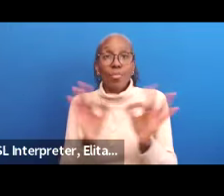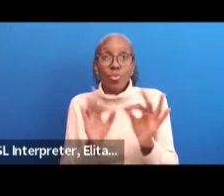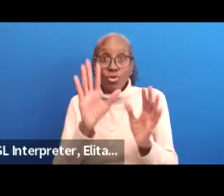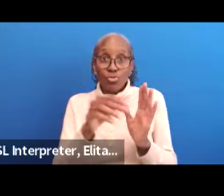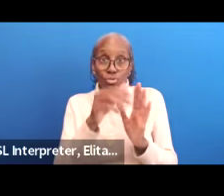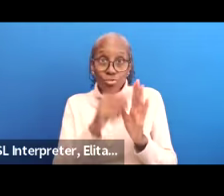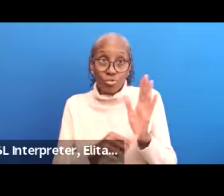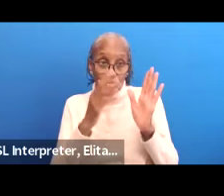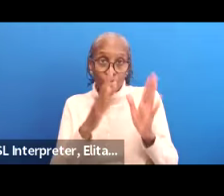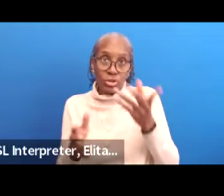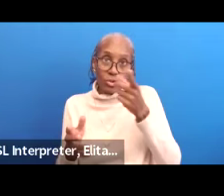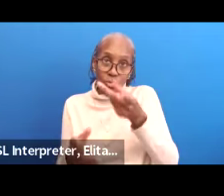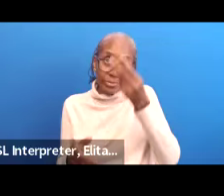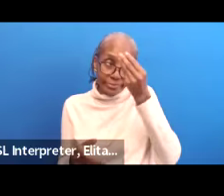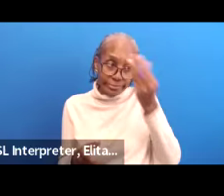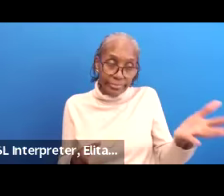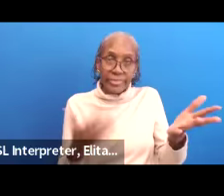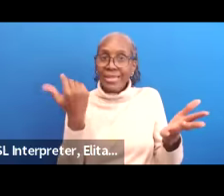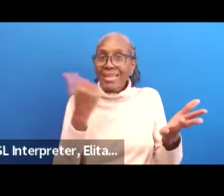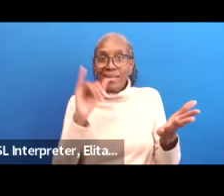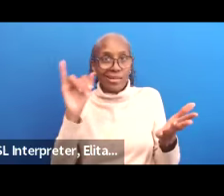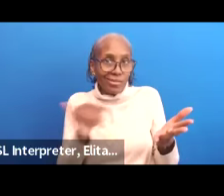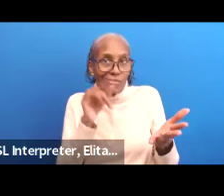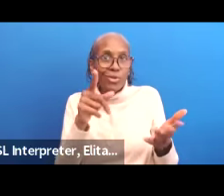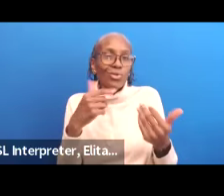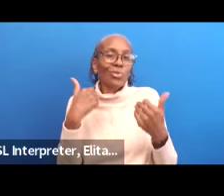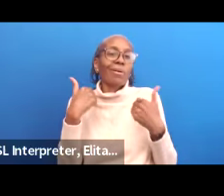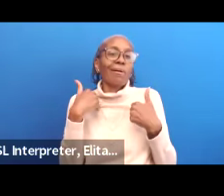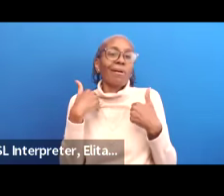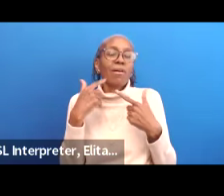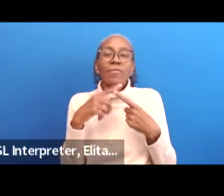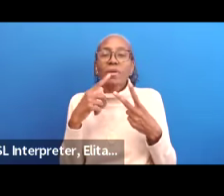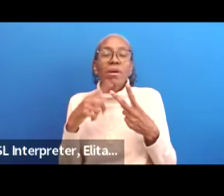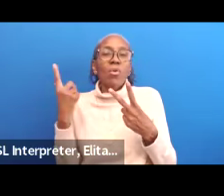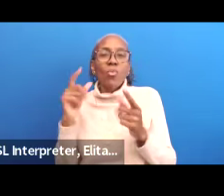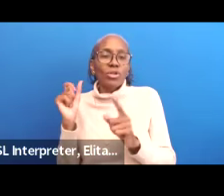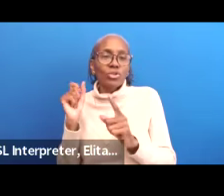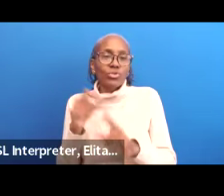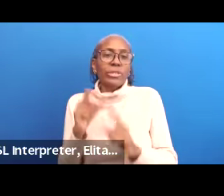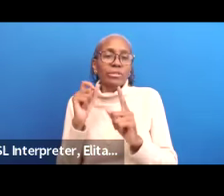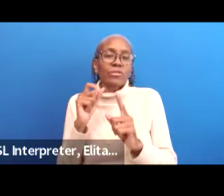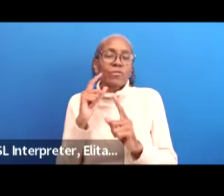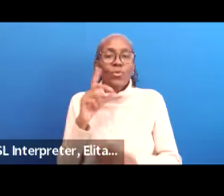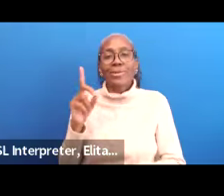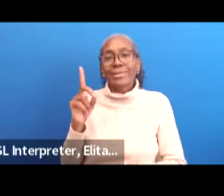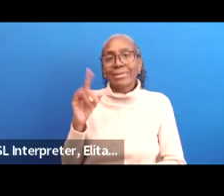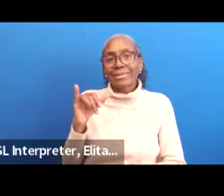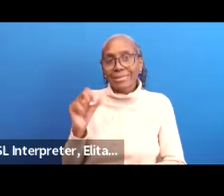know about any infections you might have and what triggers for dysreflexia you might